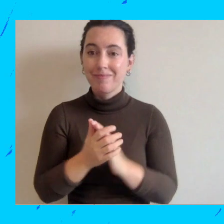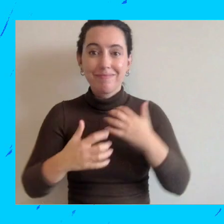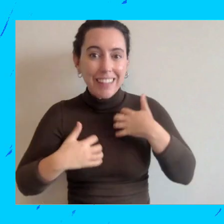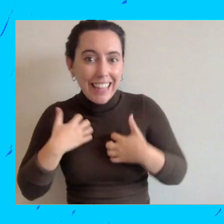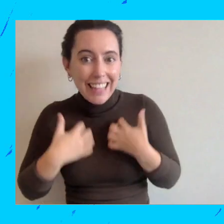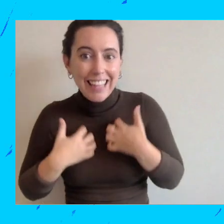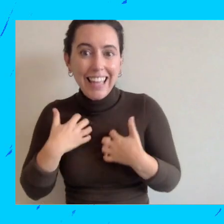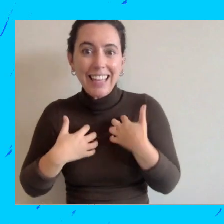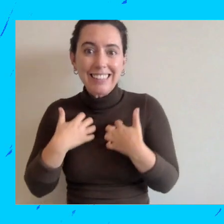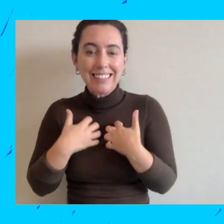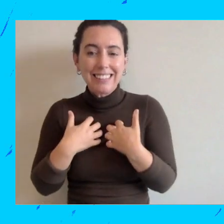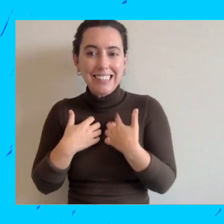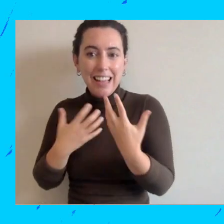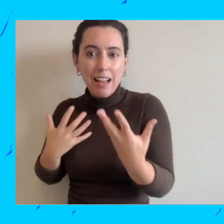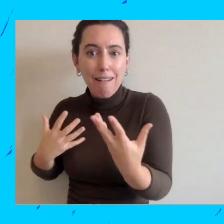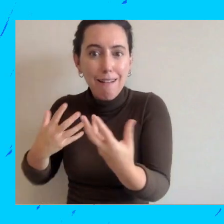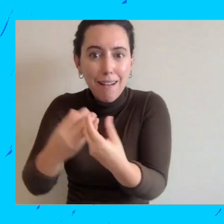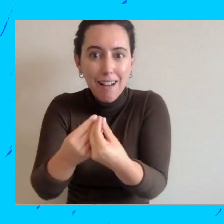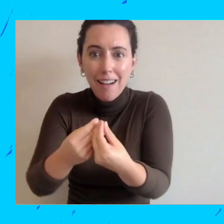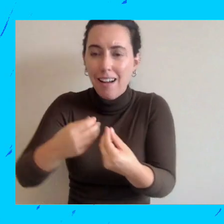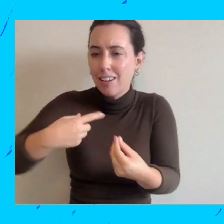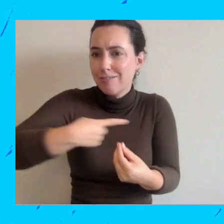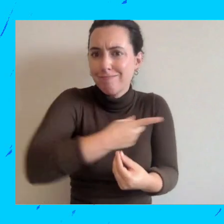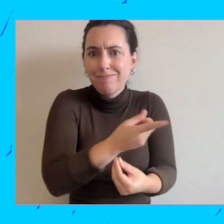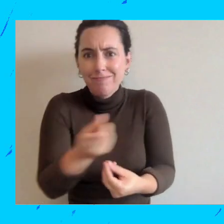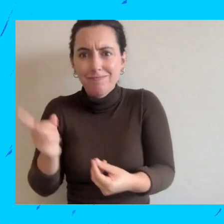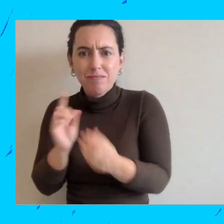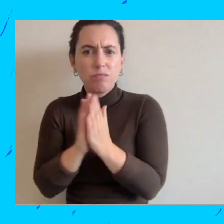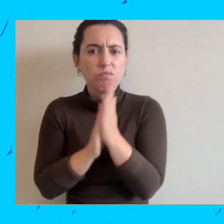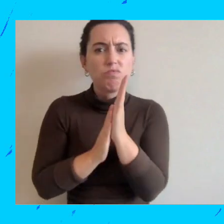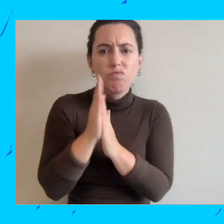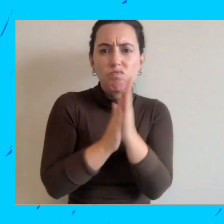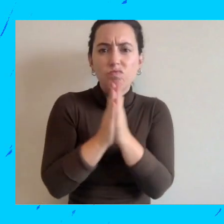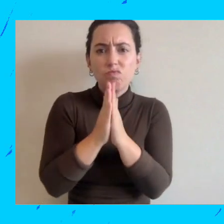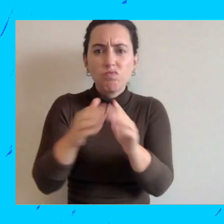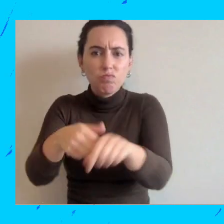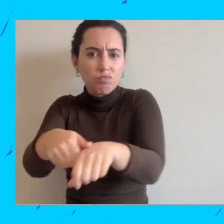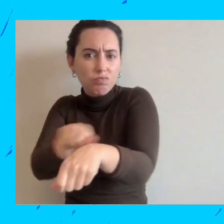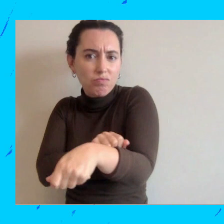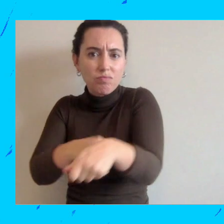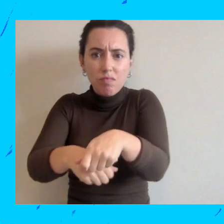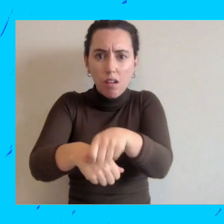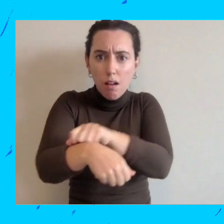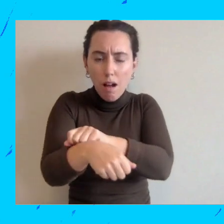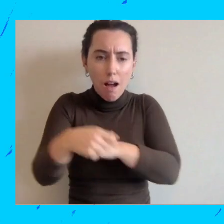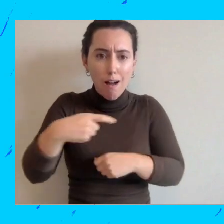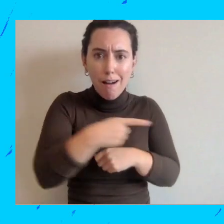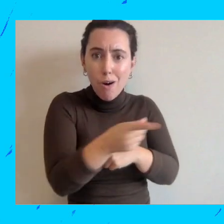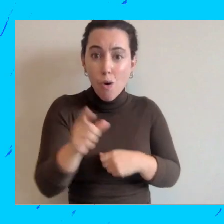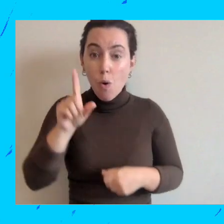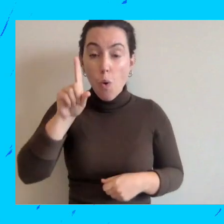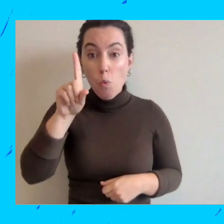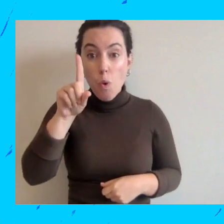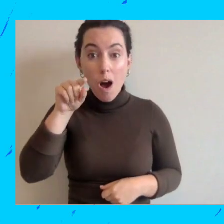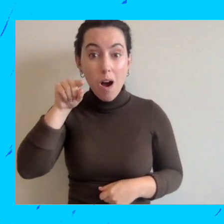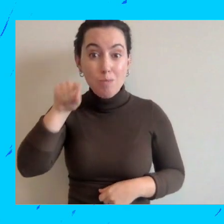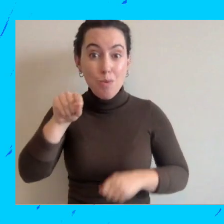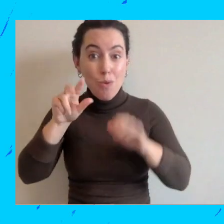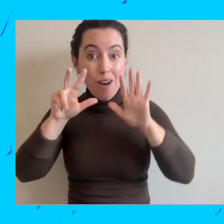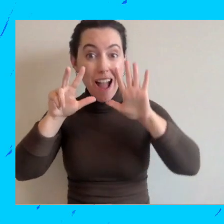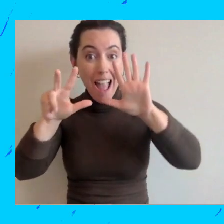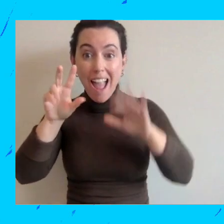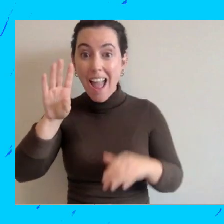of the enthusiasm and energy that you, the 1.8 billion young people, bring to our global